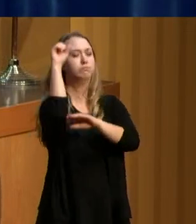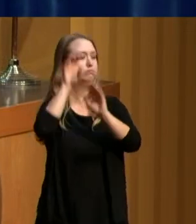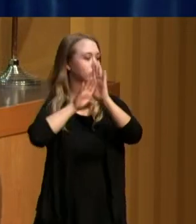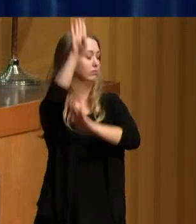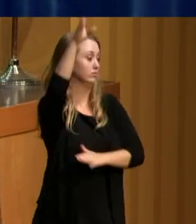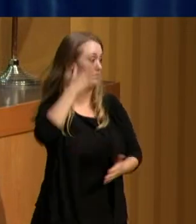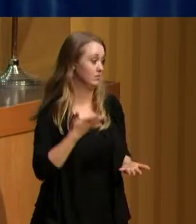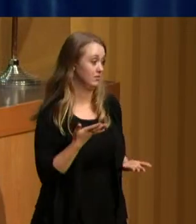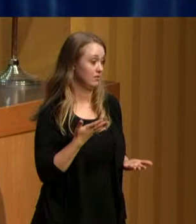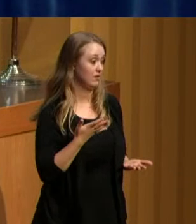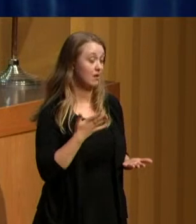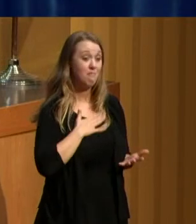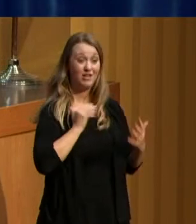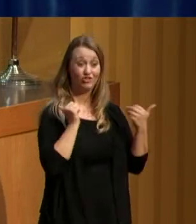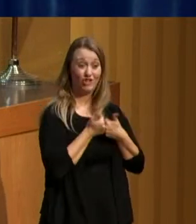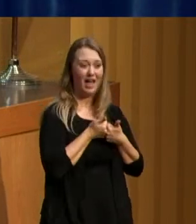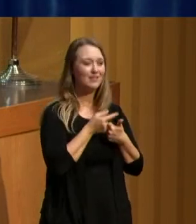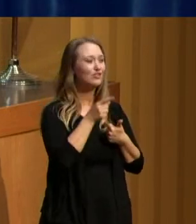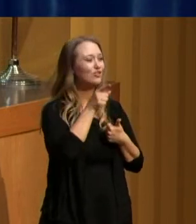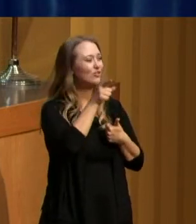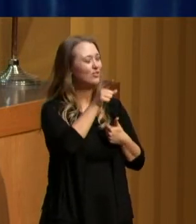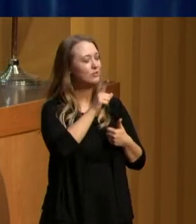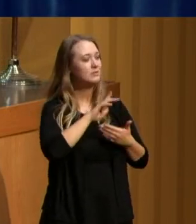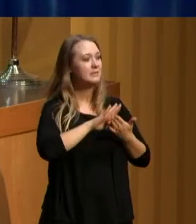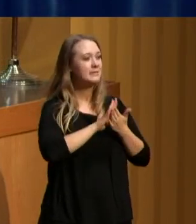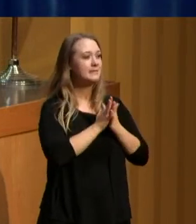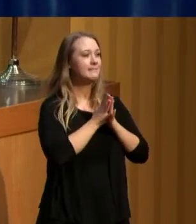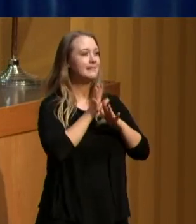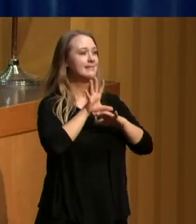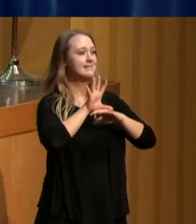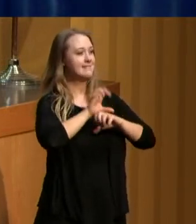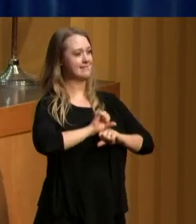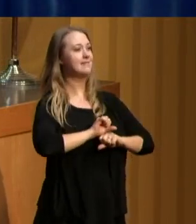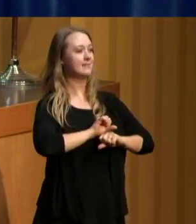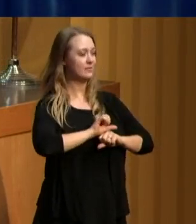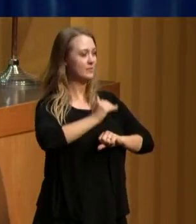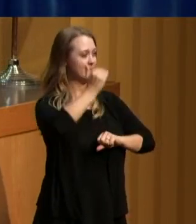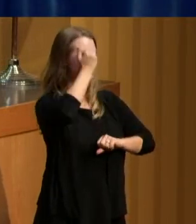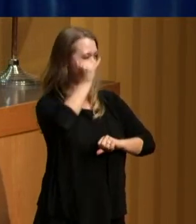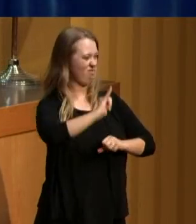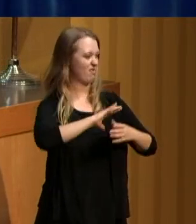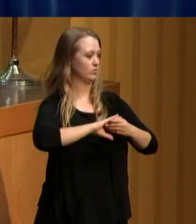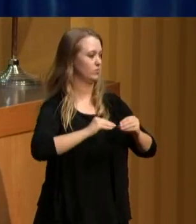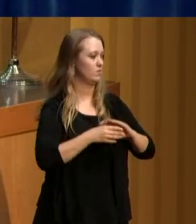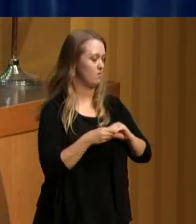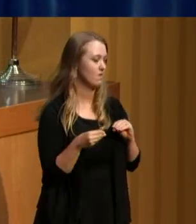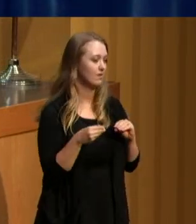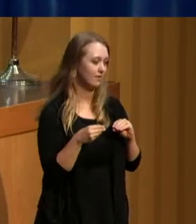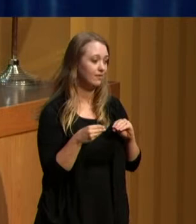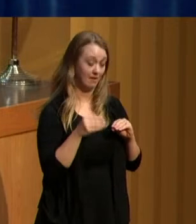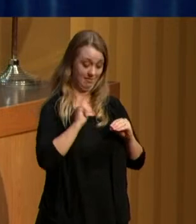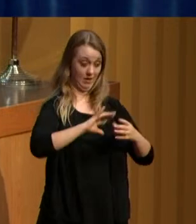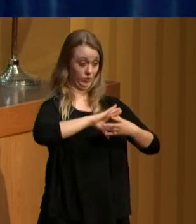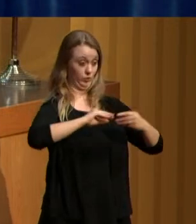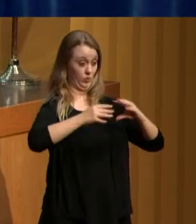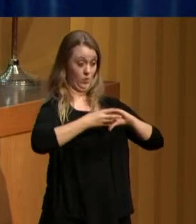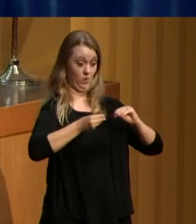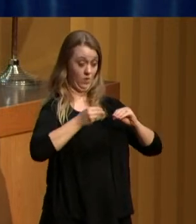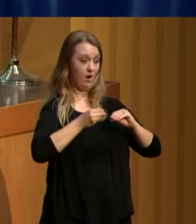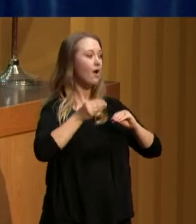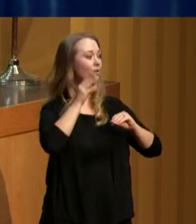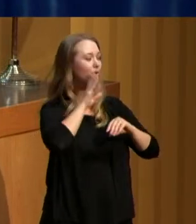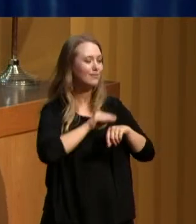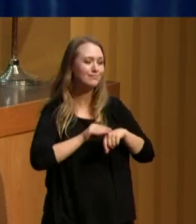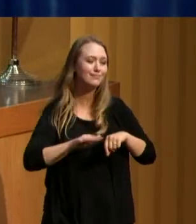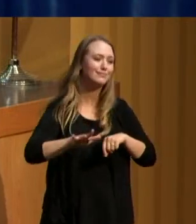that, right? Capture that story, because it's going to serve as great inspiration to people around